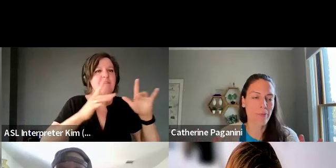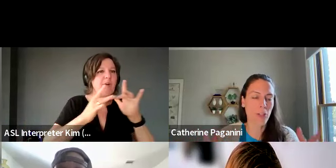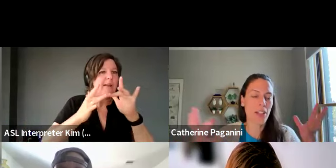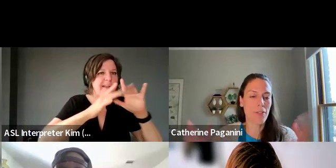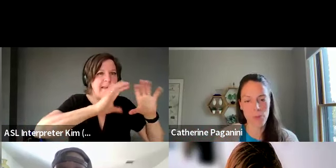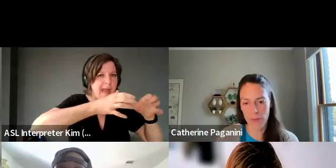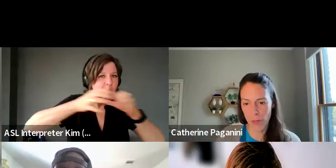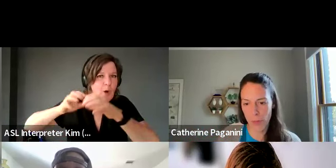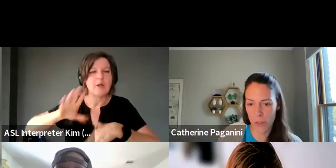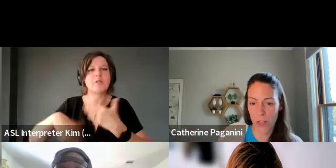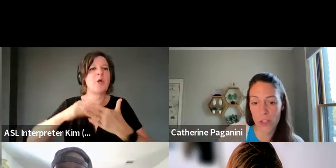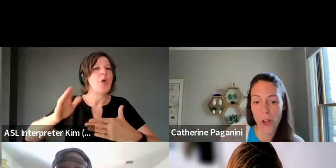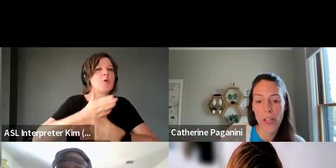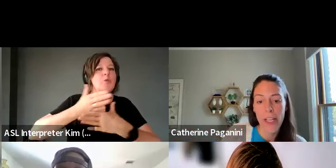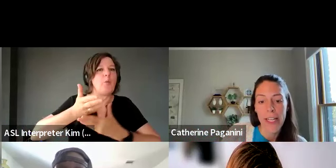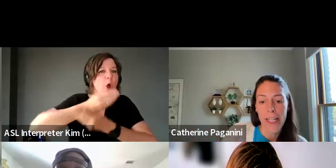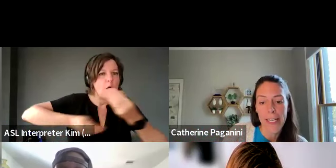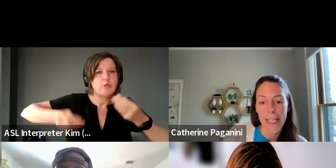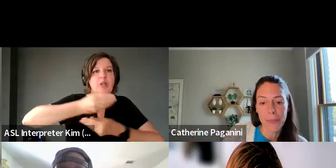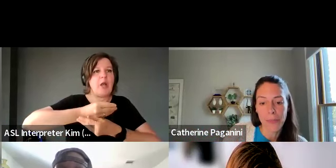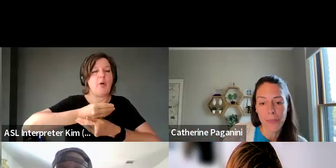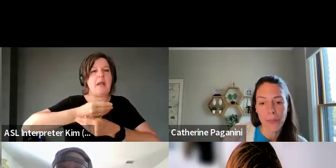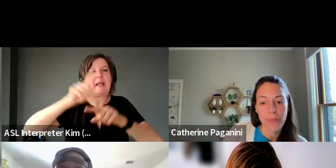and content from different people as well. So